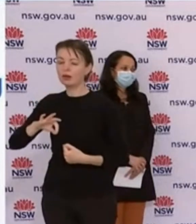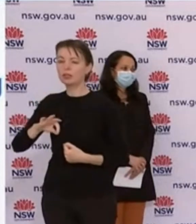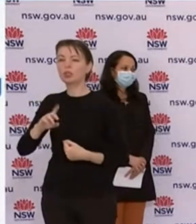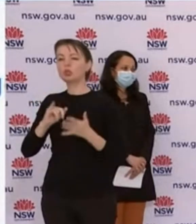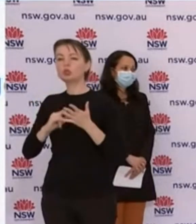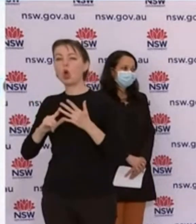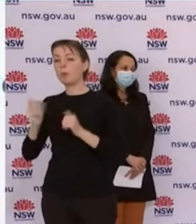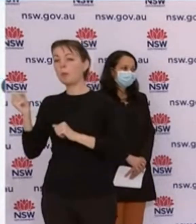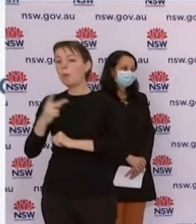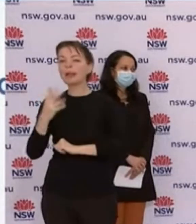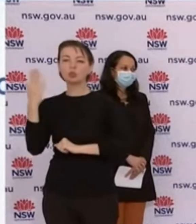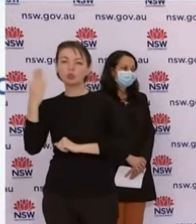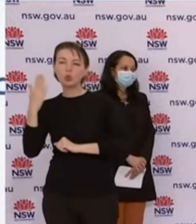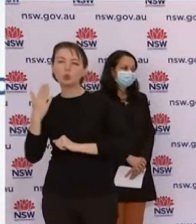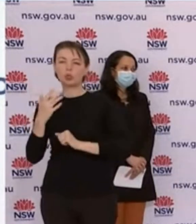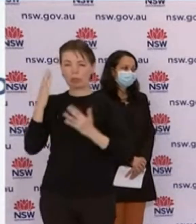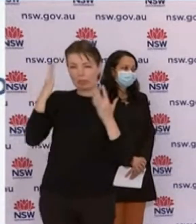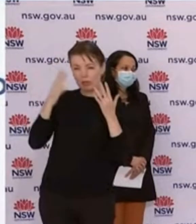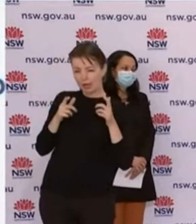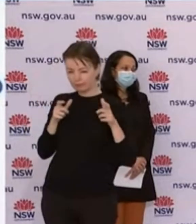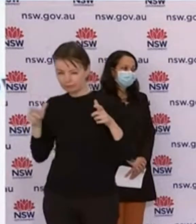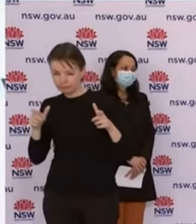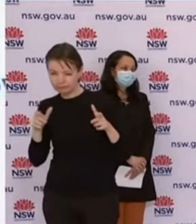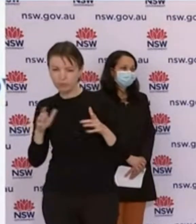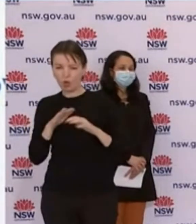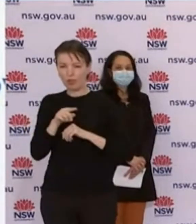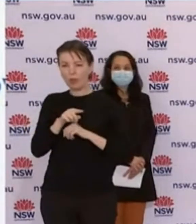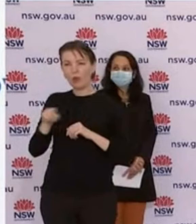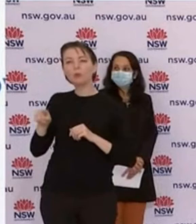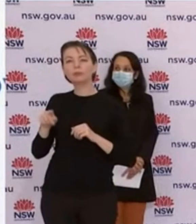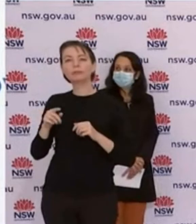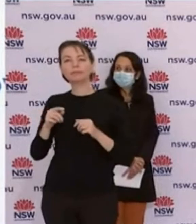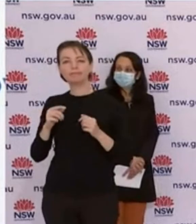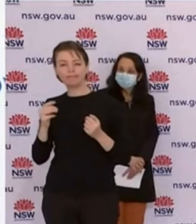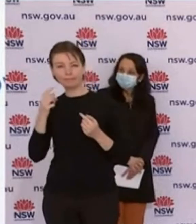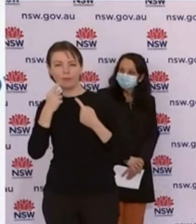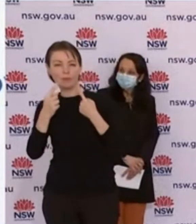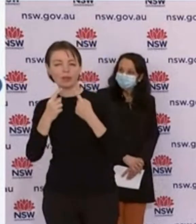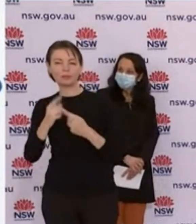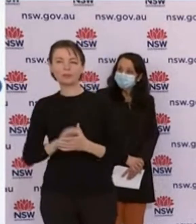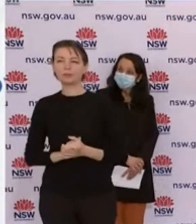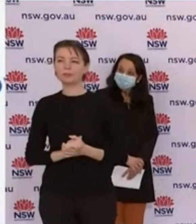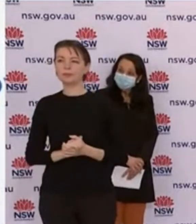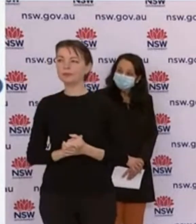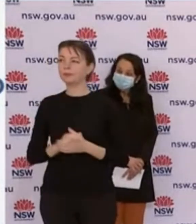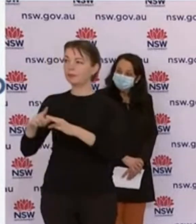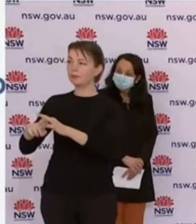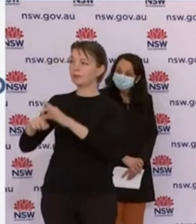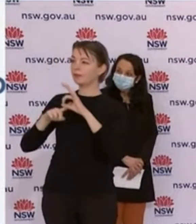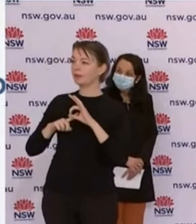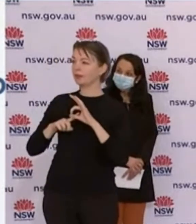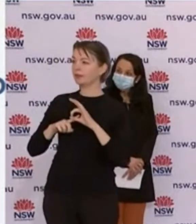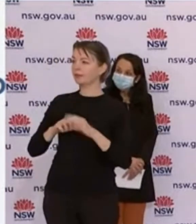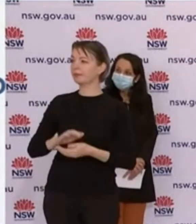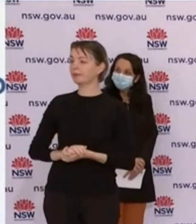we've based our return to school based on all that information that we have. Dr. Gale. I'm sorry? How important